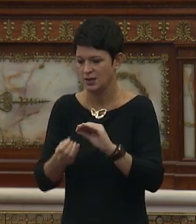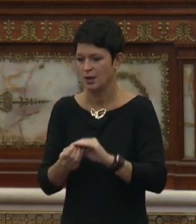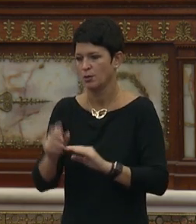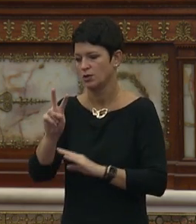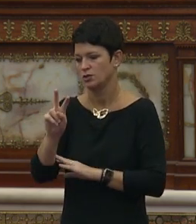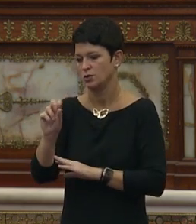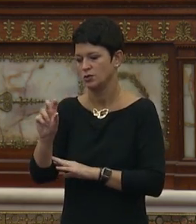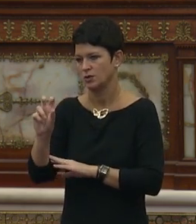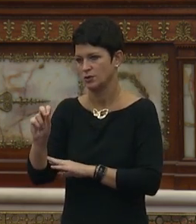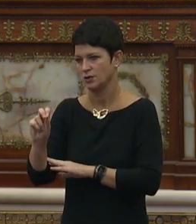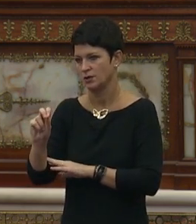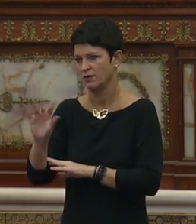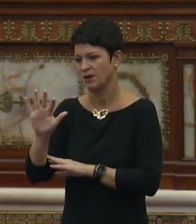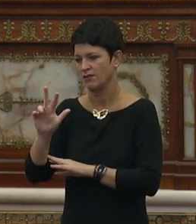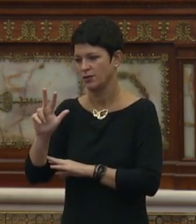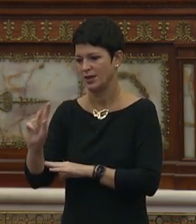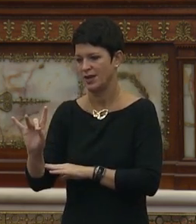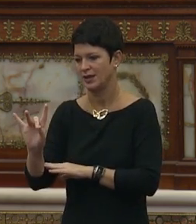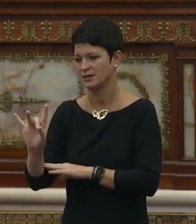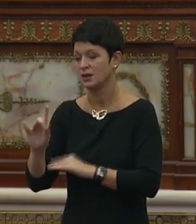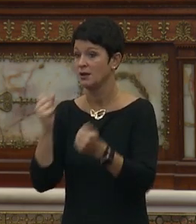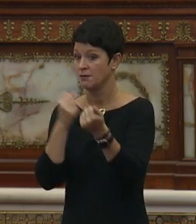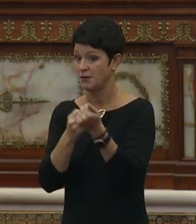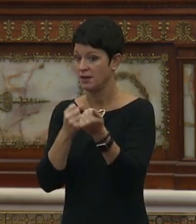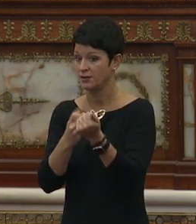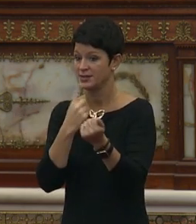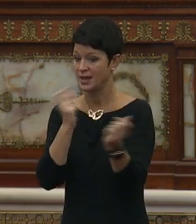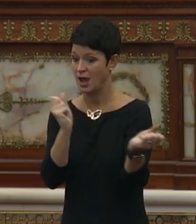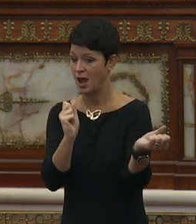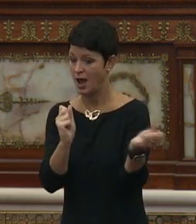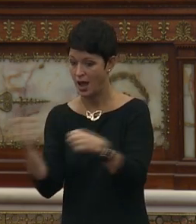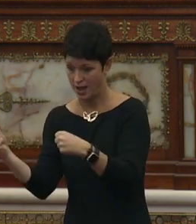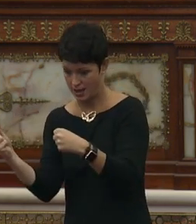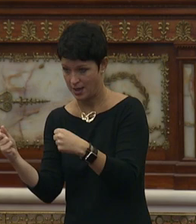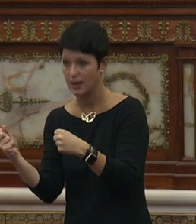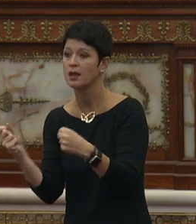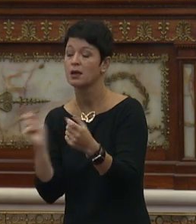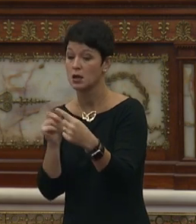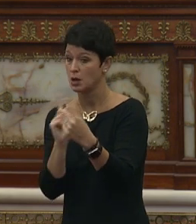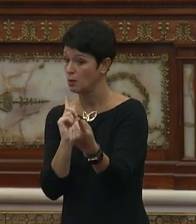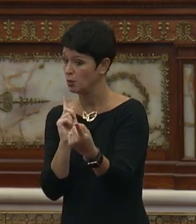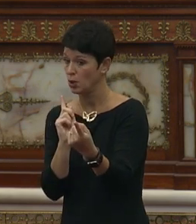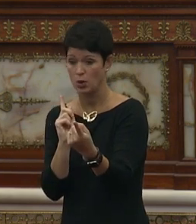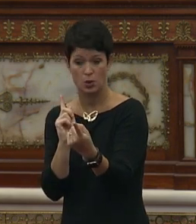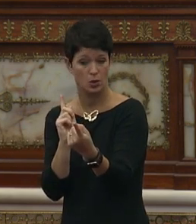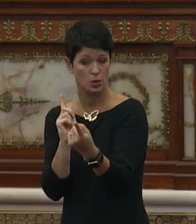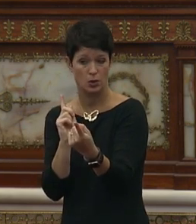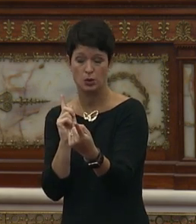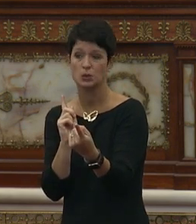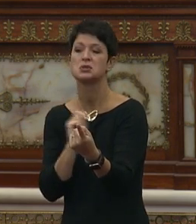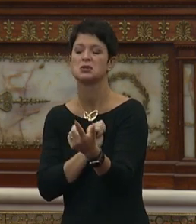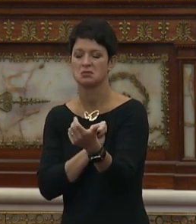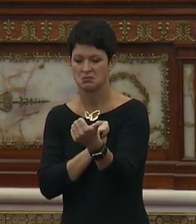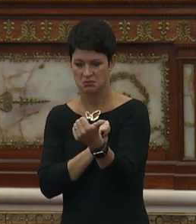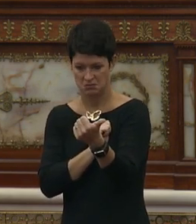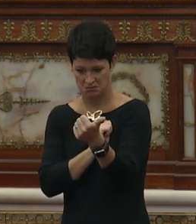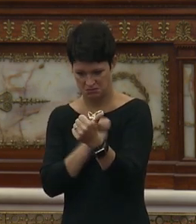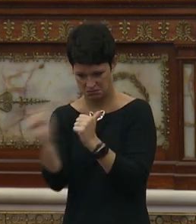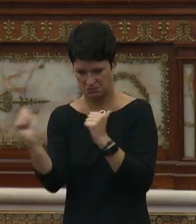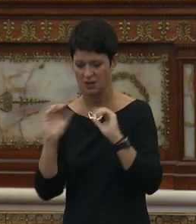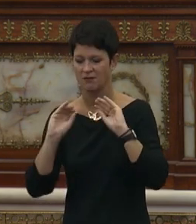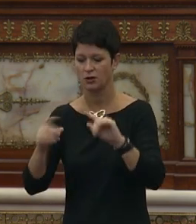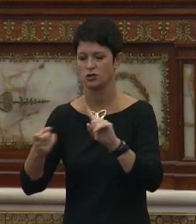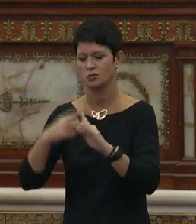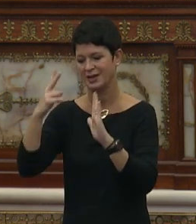Number 200538. All those in favor indicate by saying aye. Aye. Aye. Aye. Those